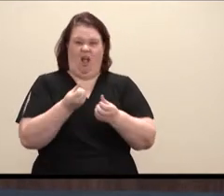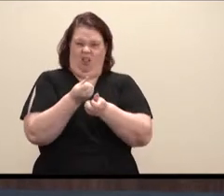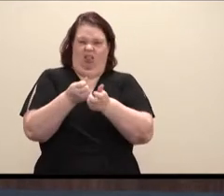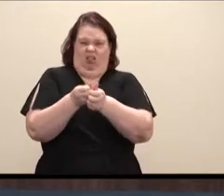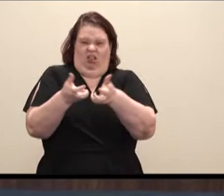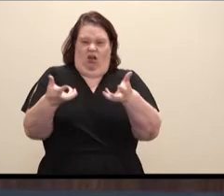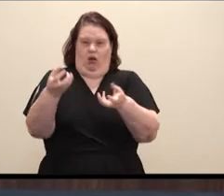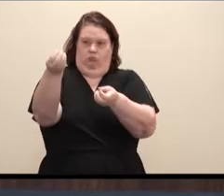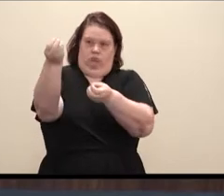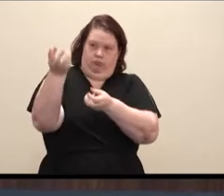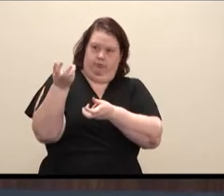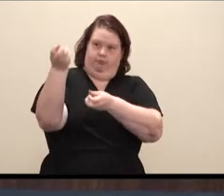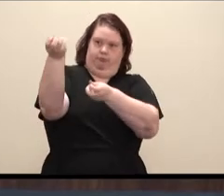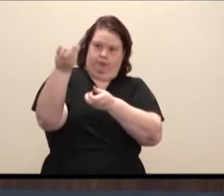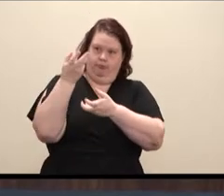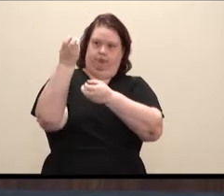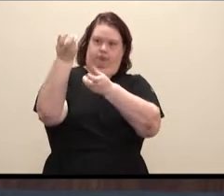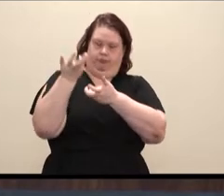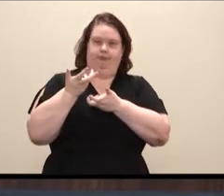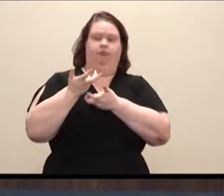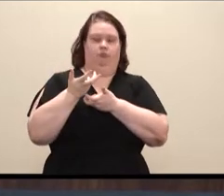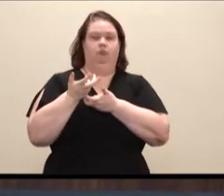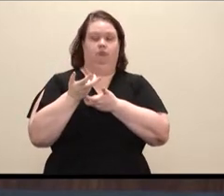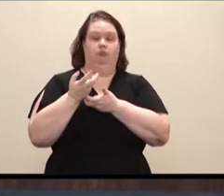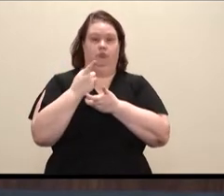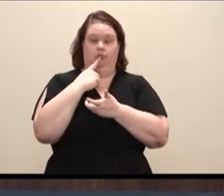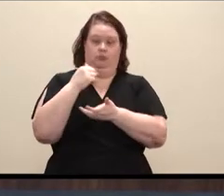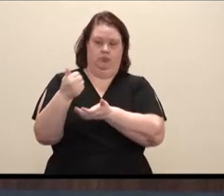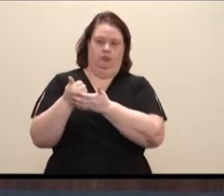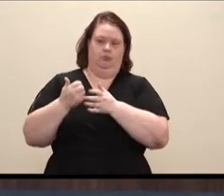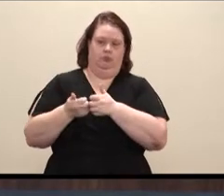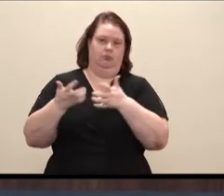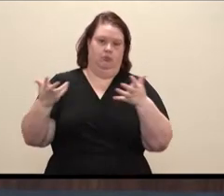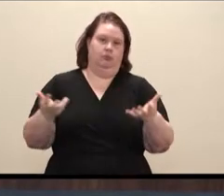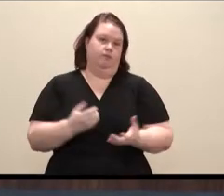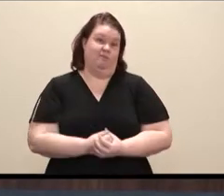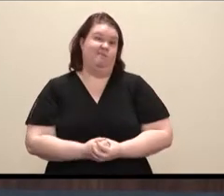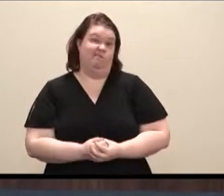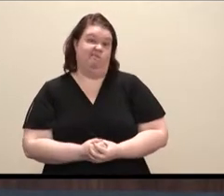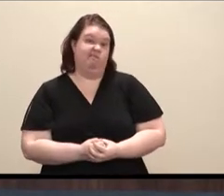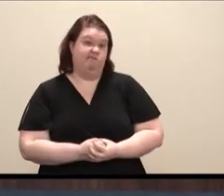information, I think, meaningful information out of those.